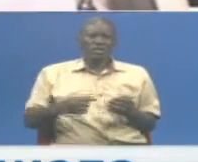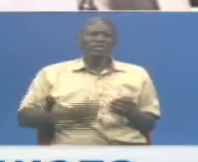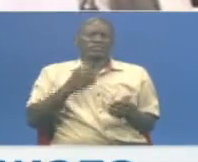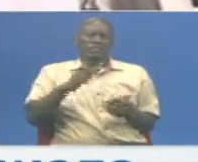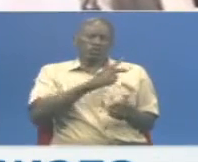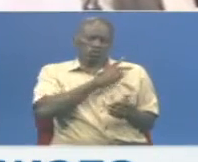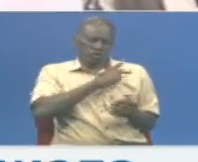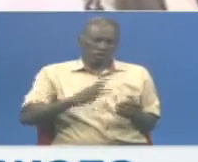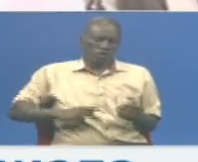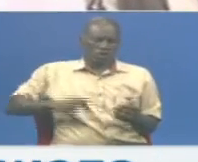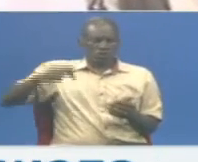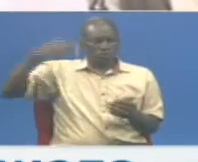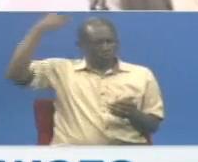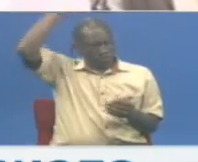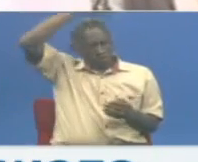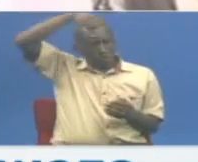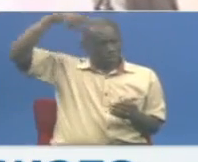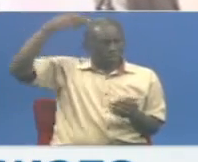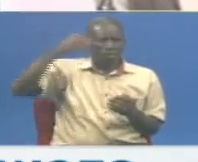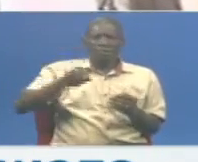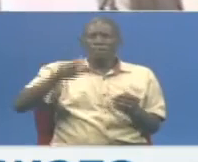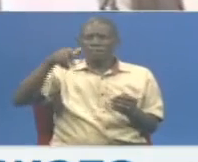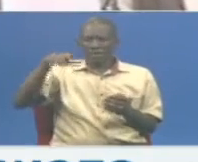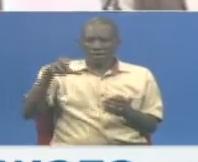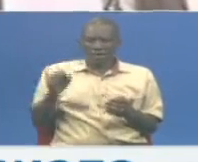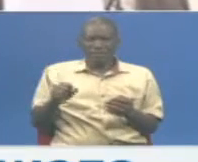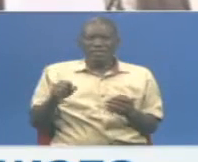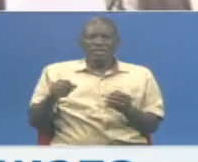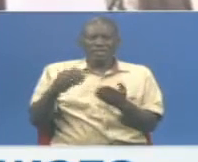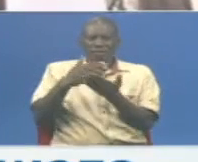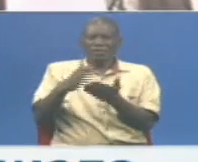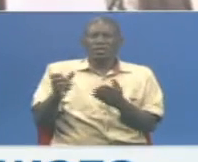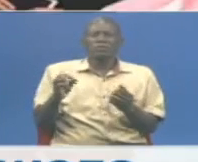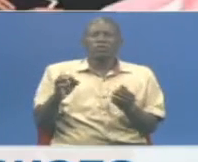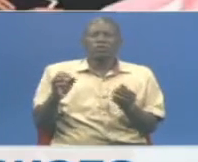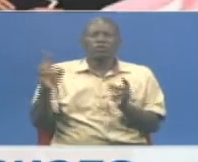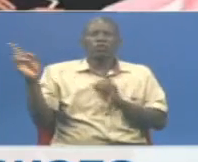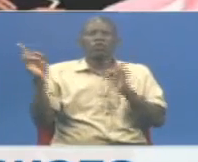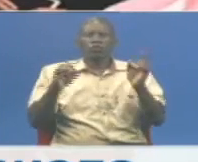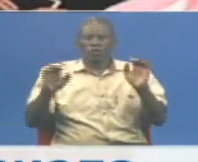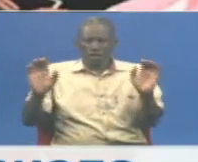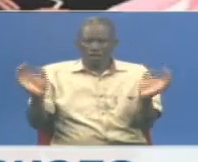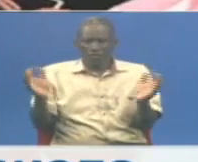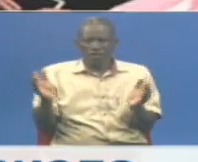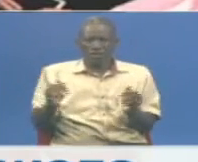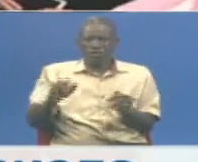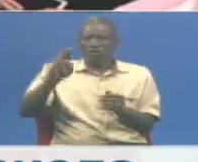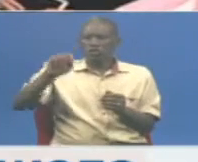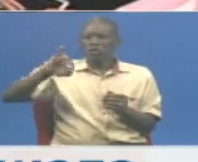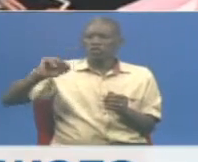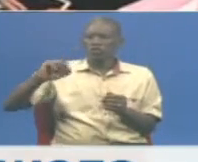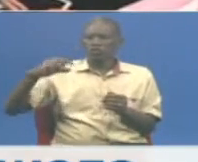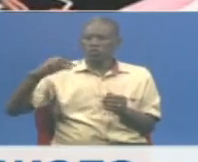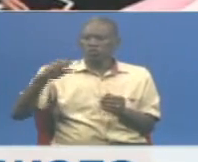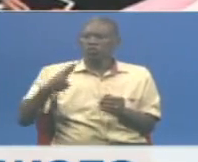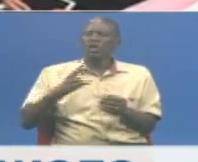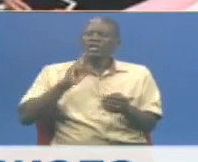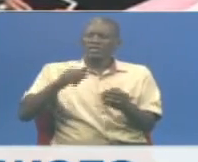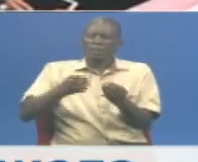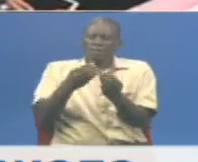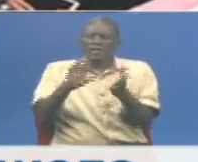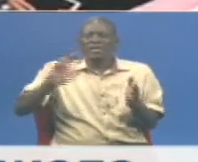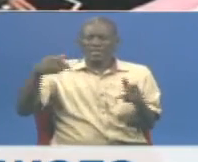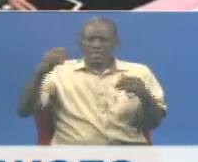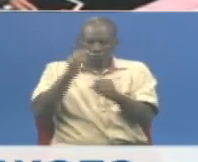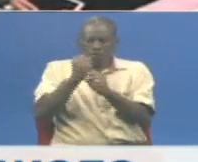Arabia by PS State Department for Diaspora Affairs, Roseline Njogu, has revealed that hundreds of Kenyan workers